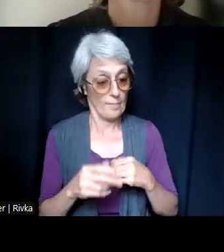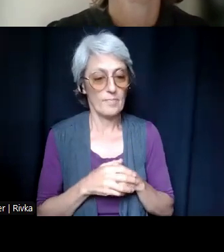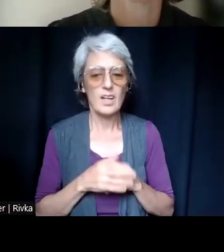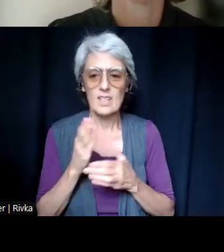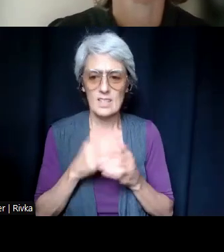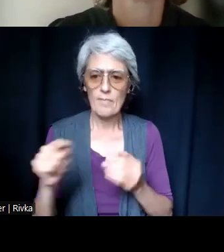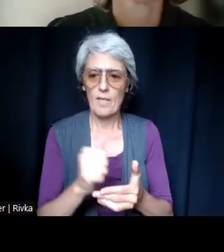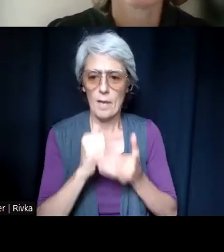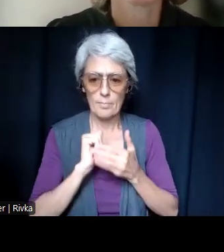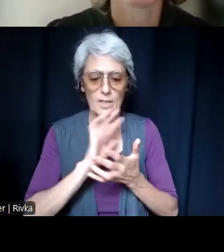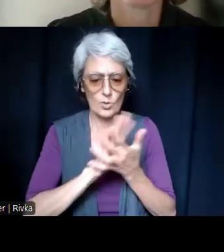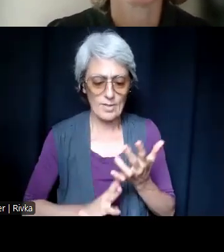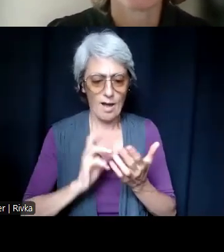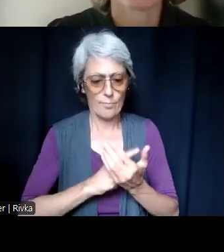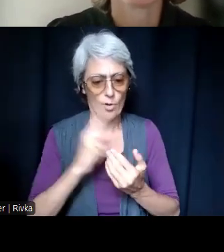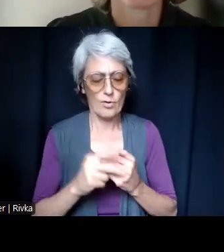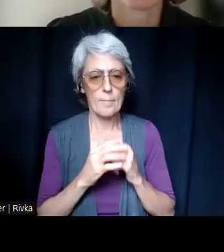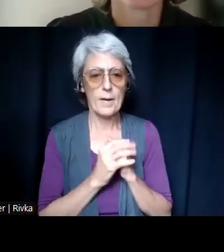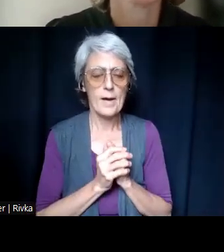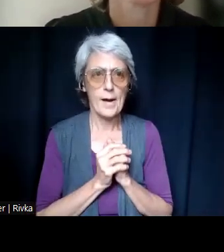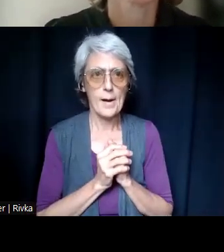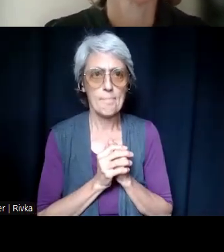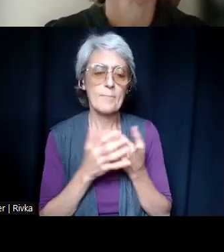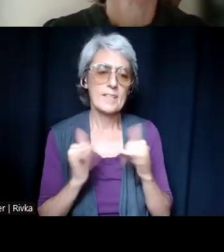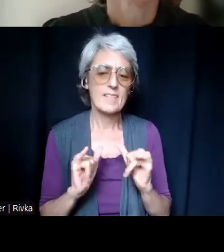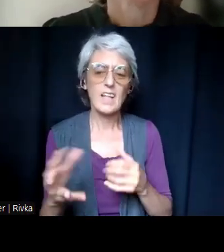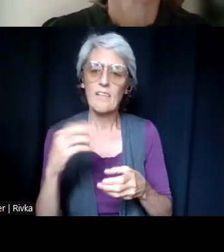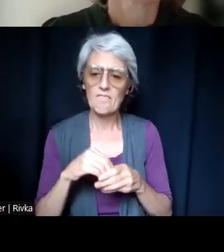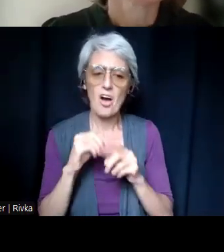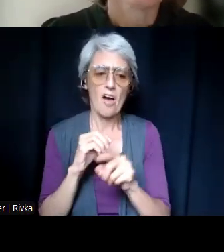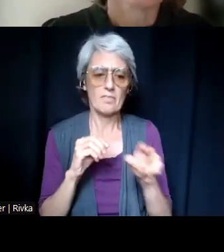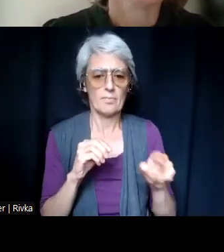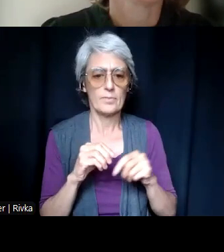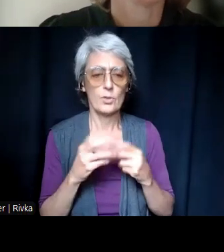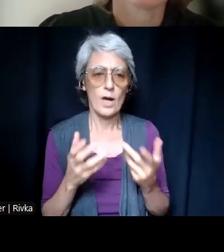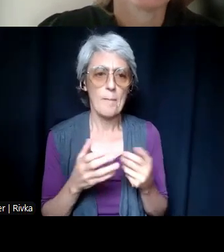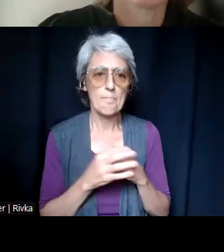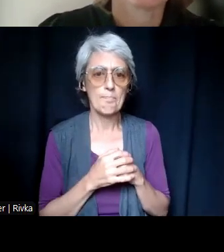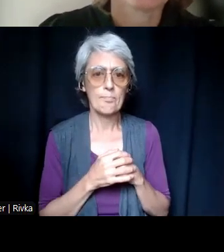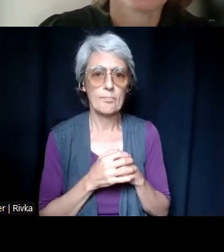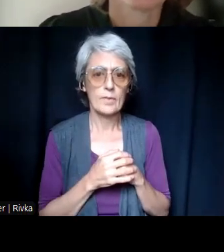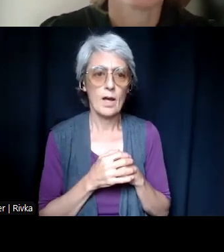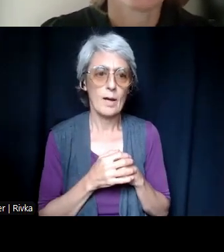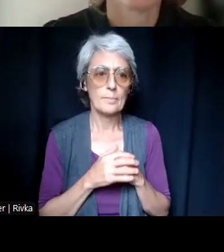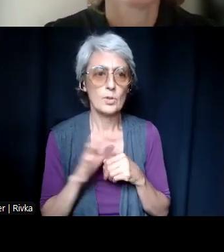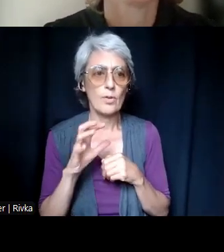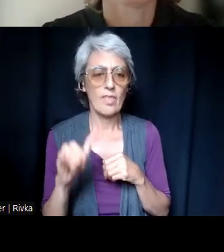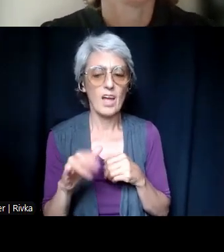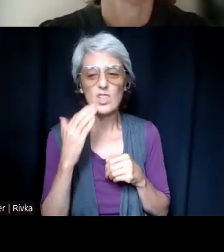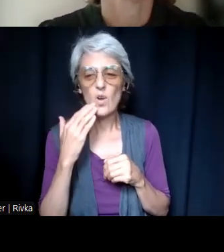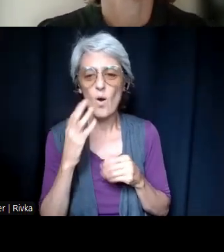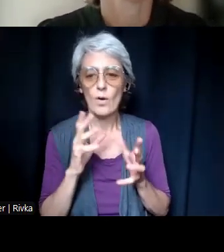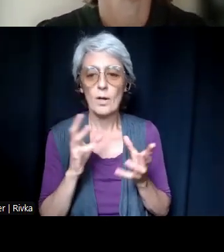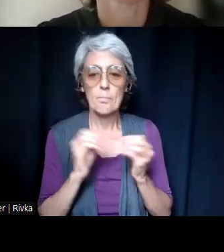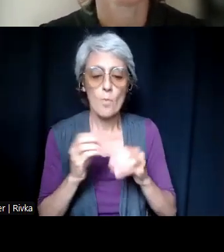program, and continue to remain engaged to do that, continued improvement, quality